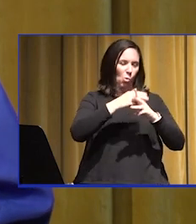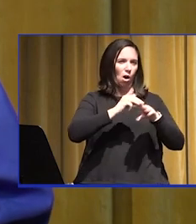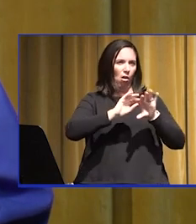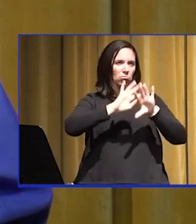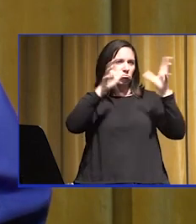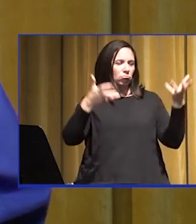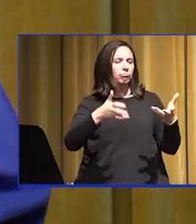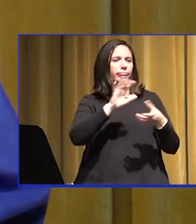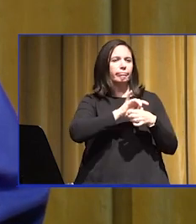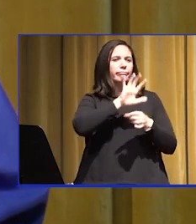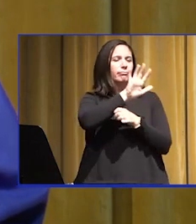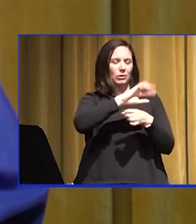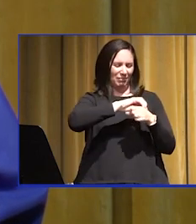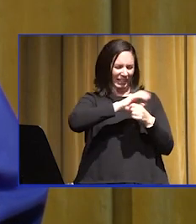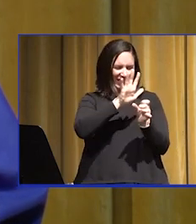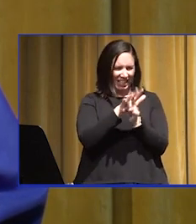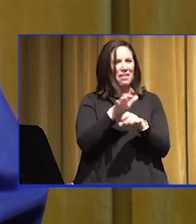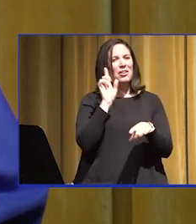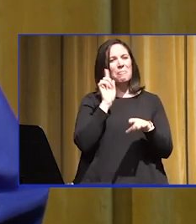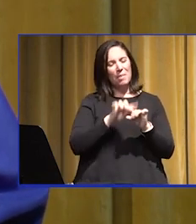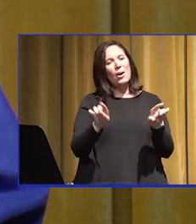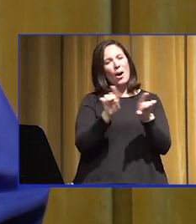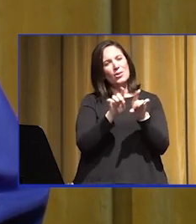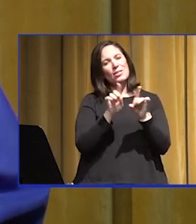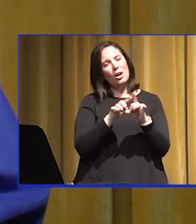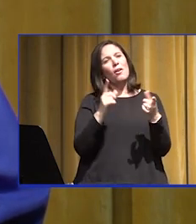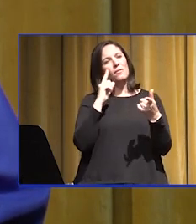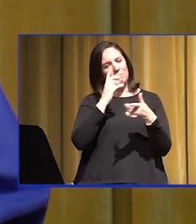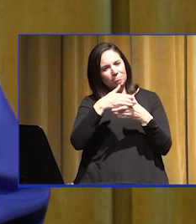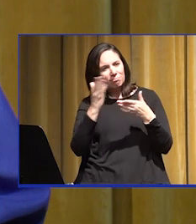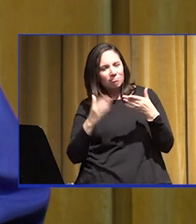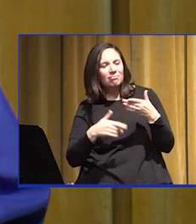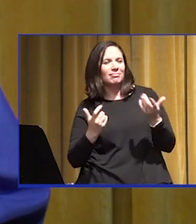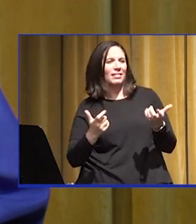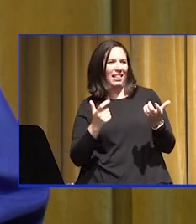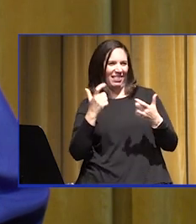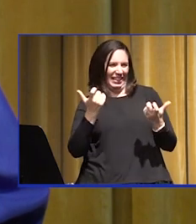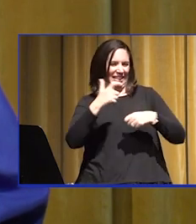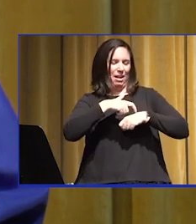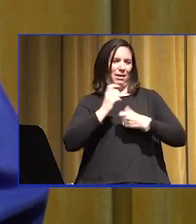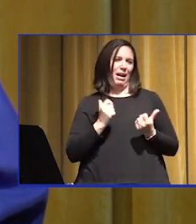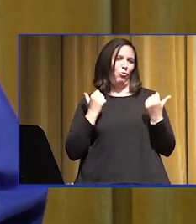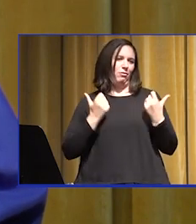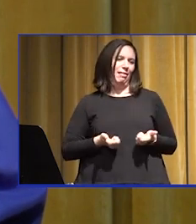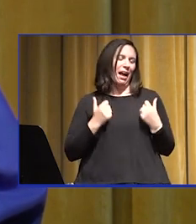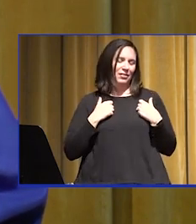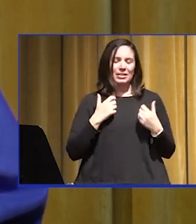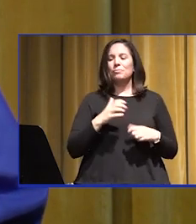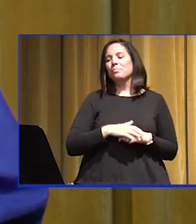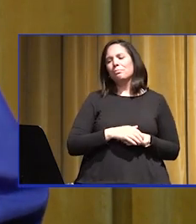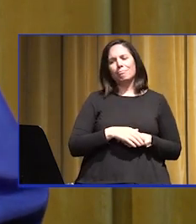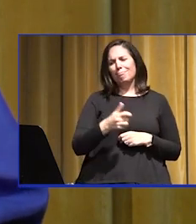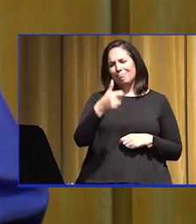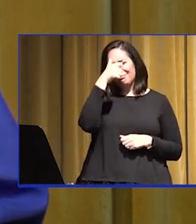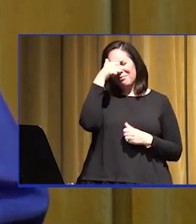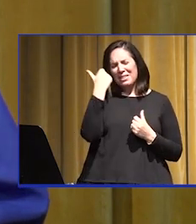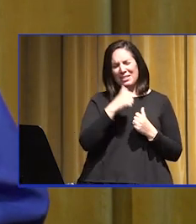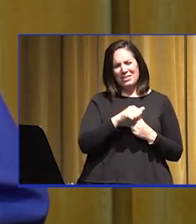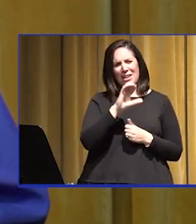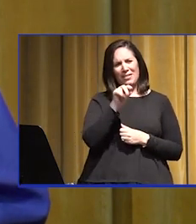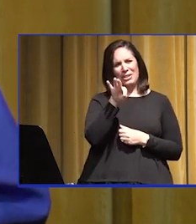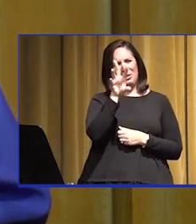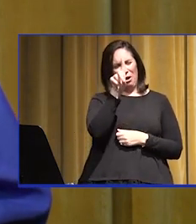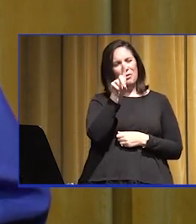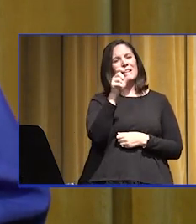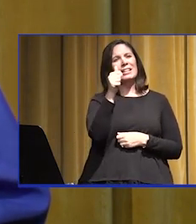lives. It seems prudent to address the issue that has derailed our senior year. I remember when COVID-19 was first announced to